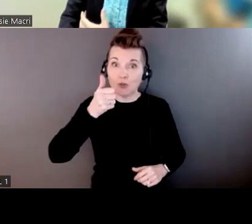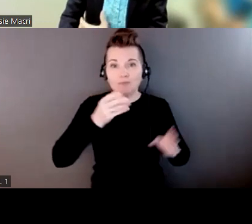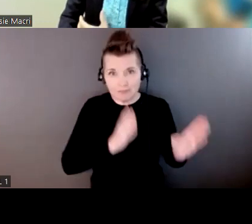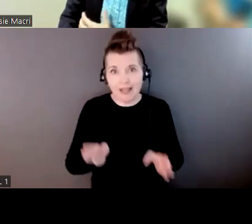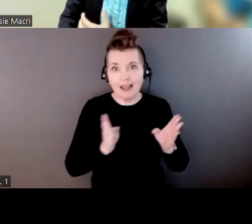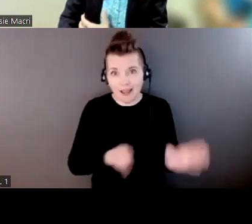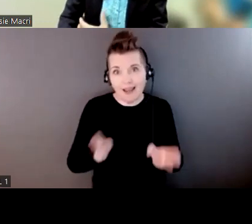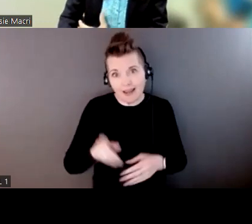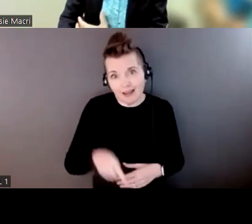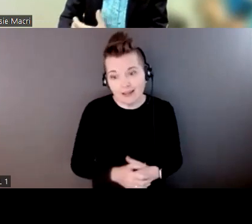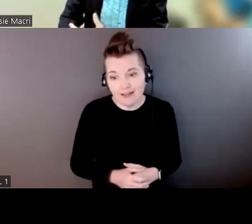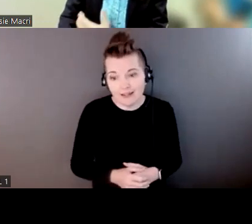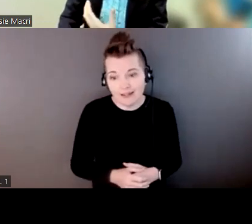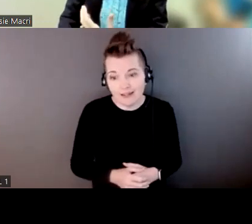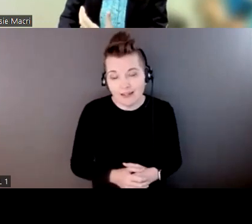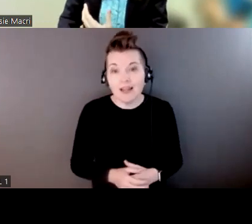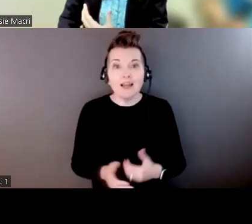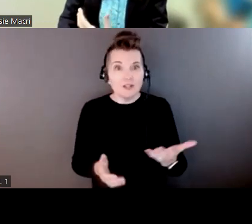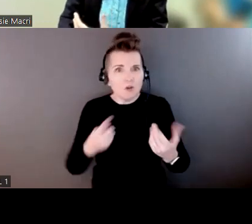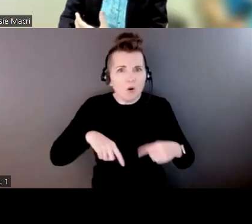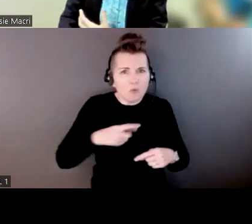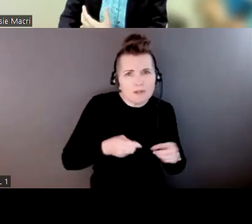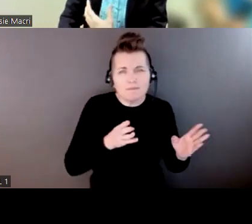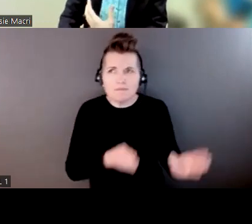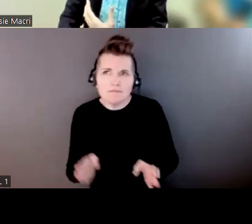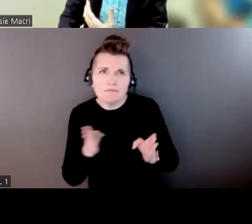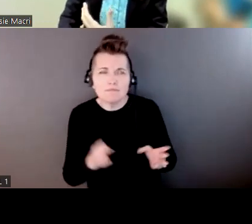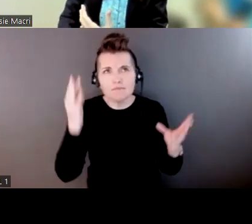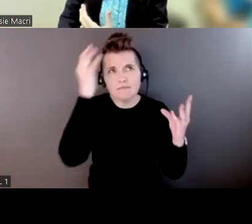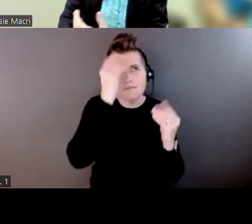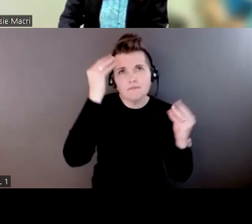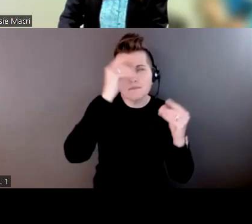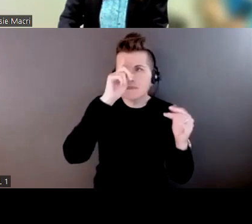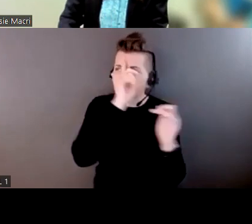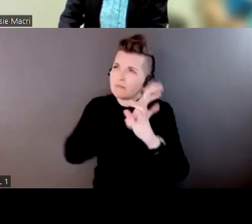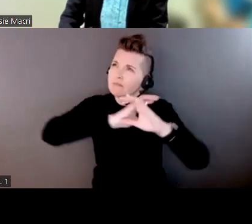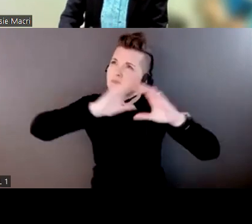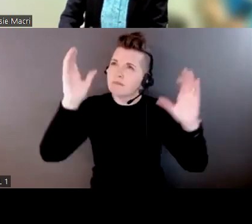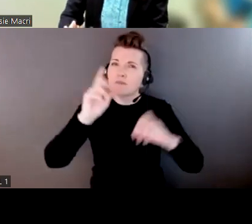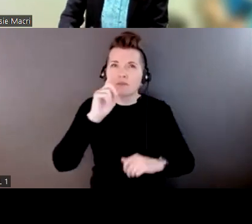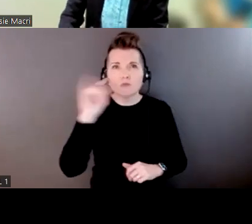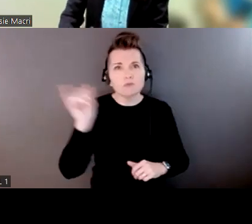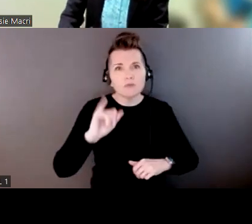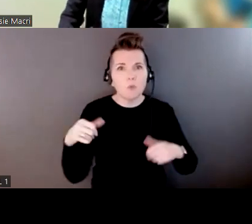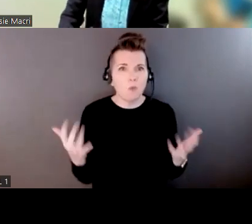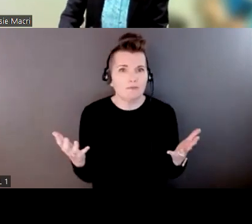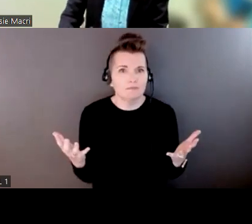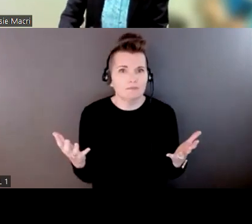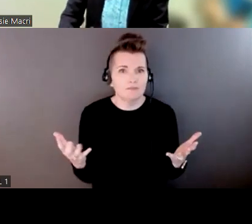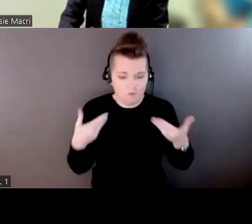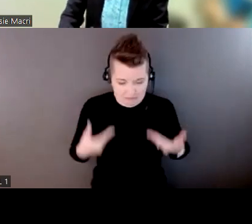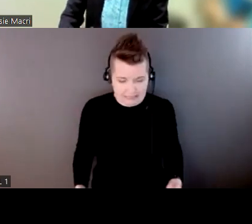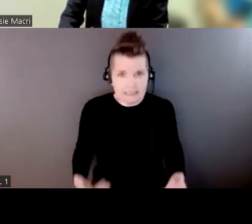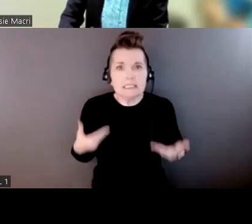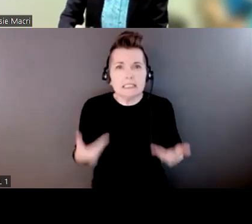of life that we feel is acceptable to us. We have to think about these things so we develop the best plan that